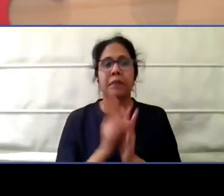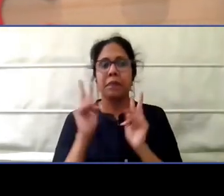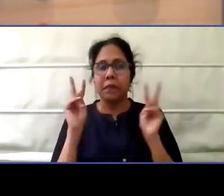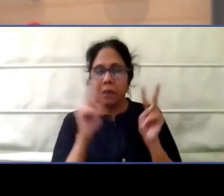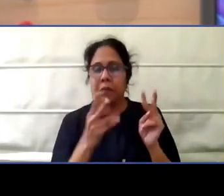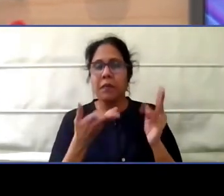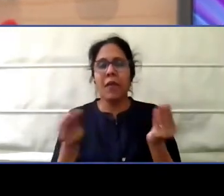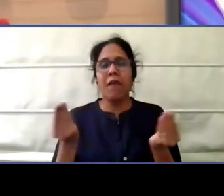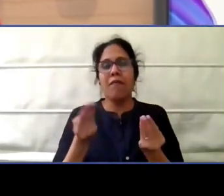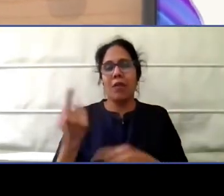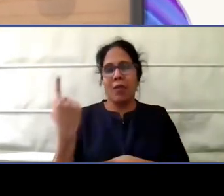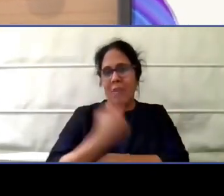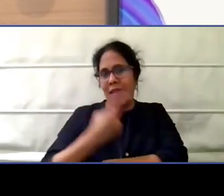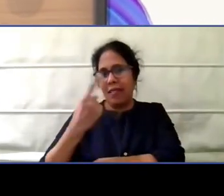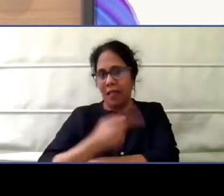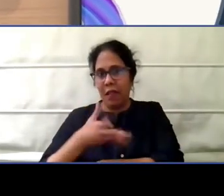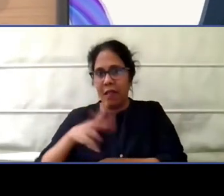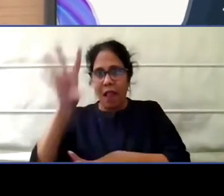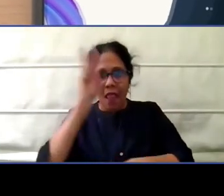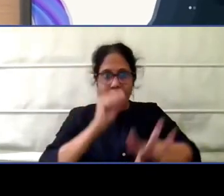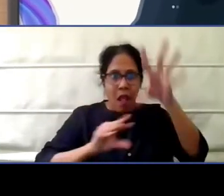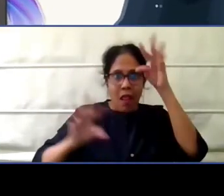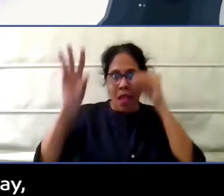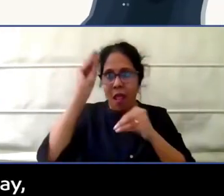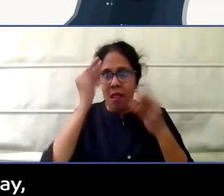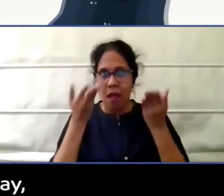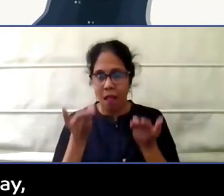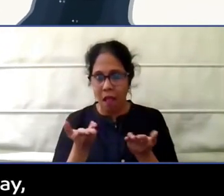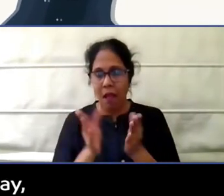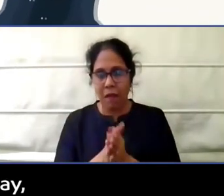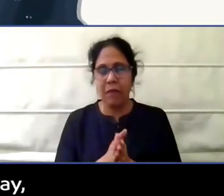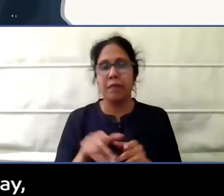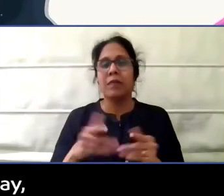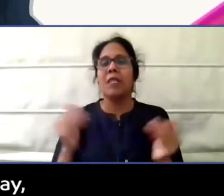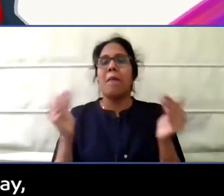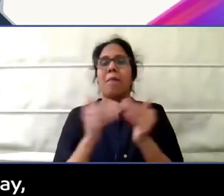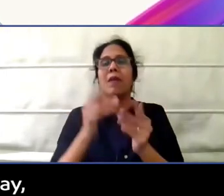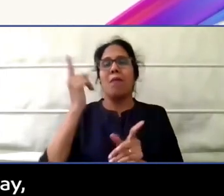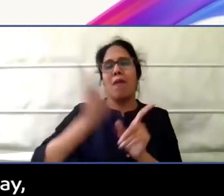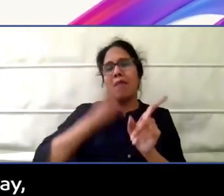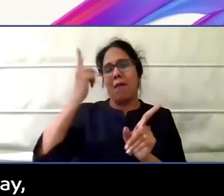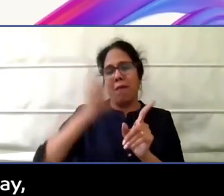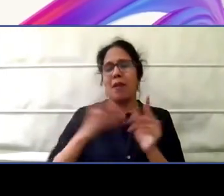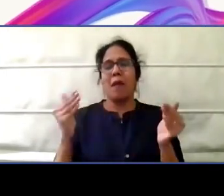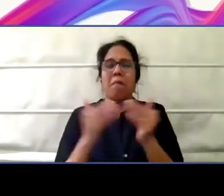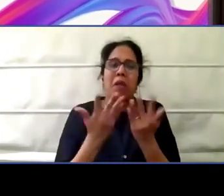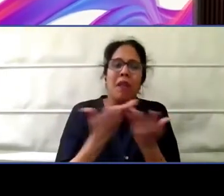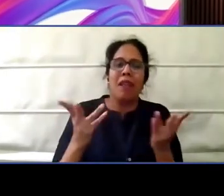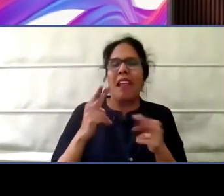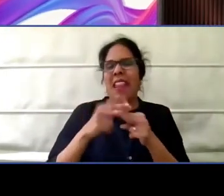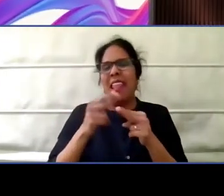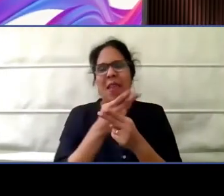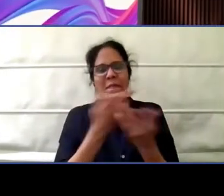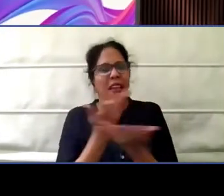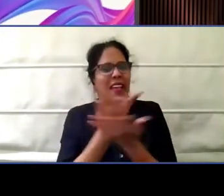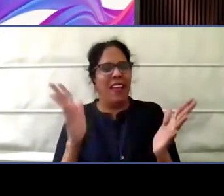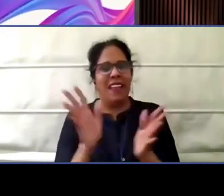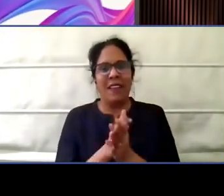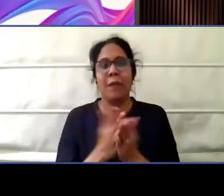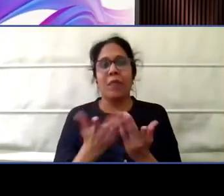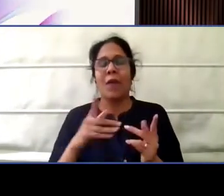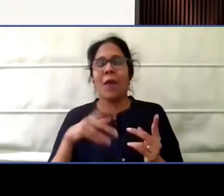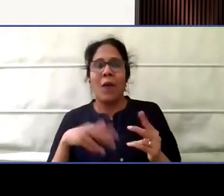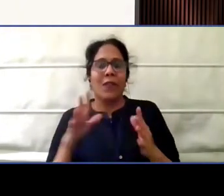few days of learning, annual meeting, or whatever we want to say, which we all look forward